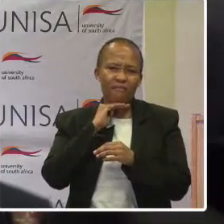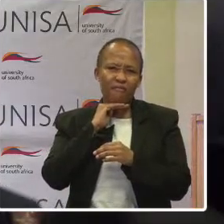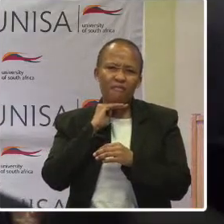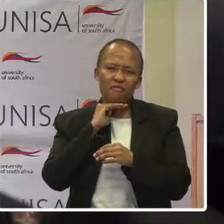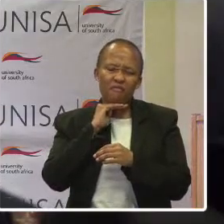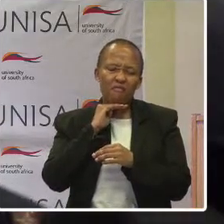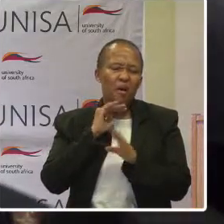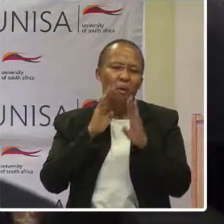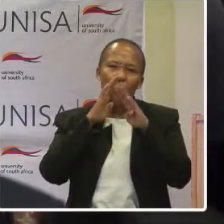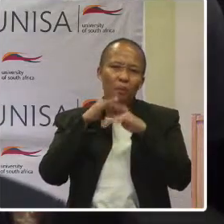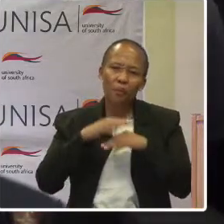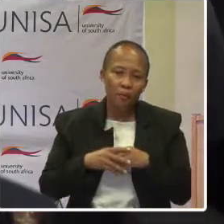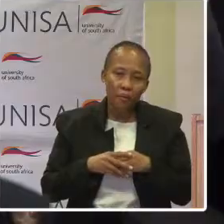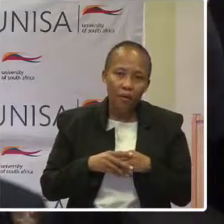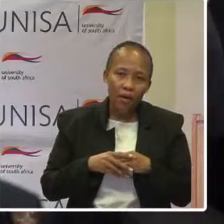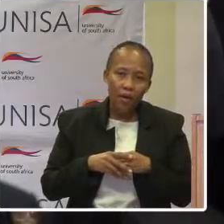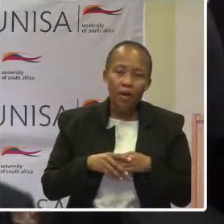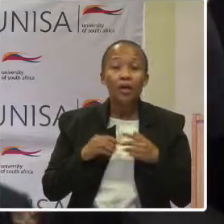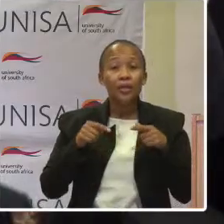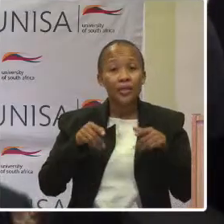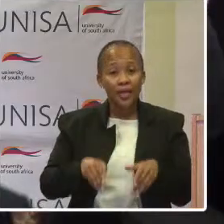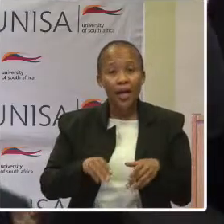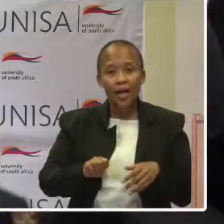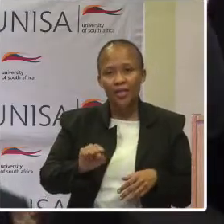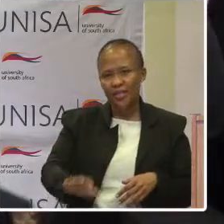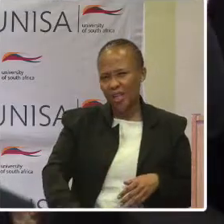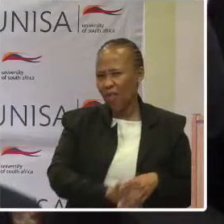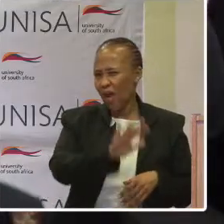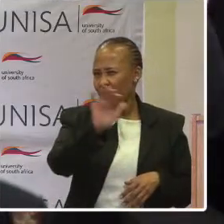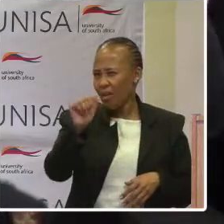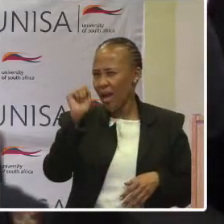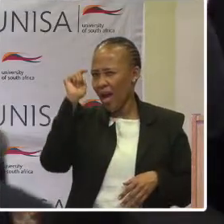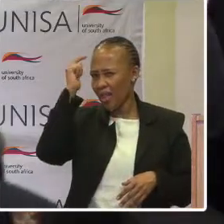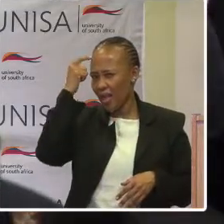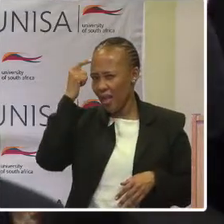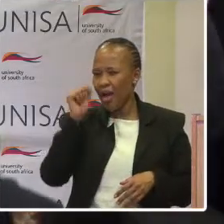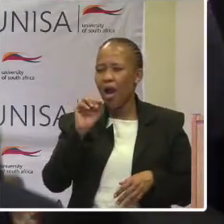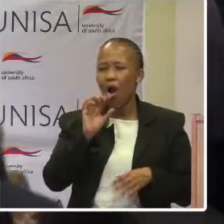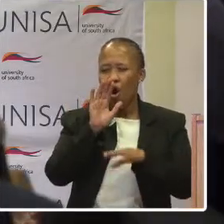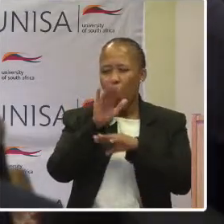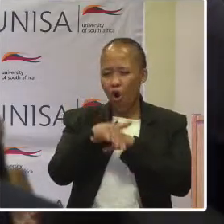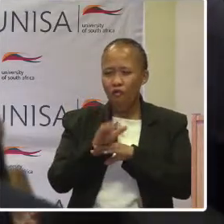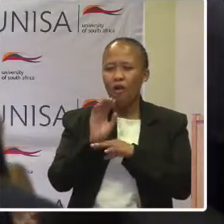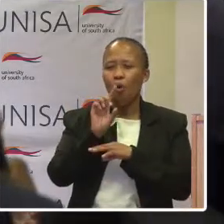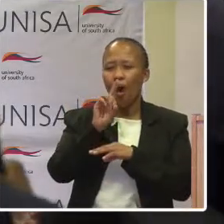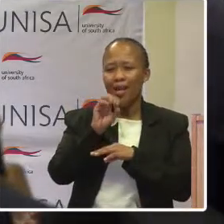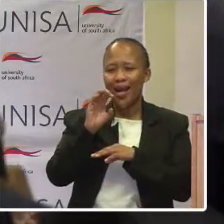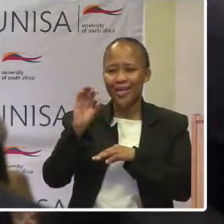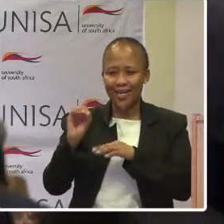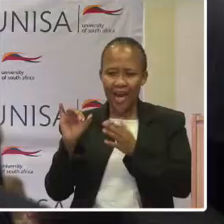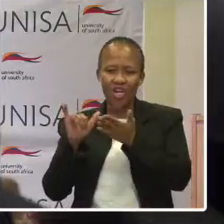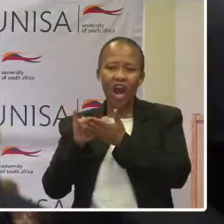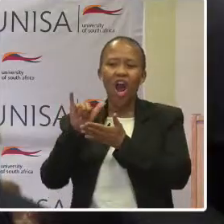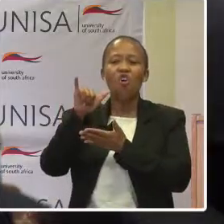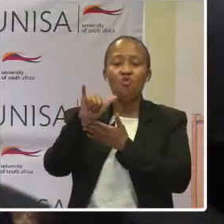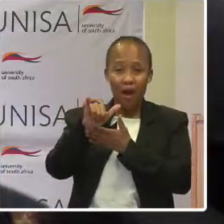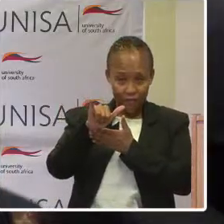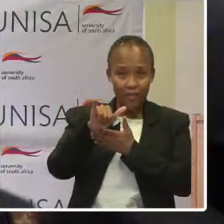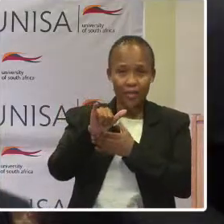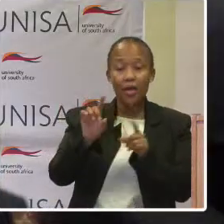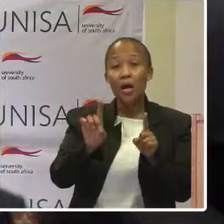We know that South Africa, I think, have over 100 aircraft, but not more than